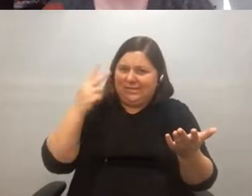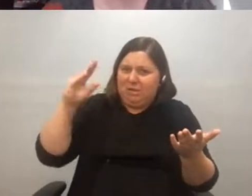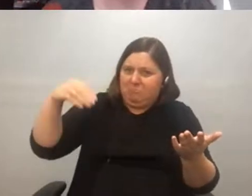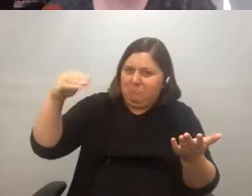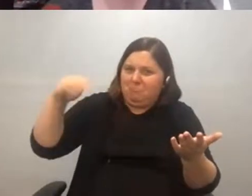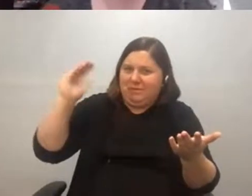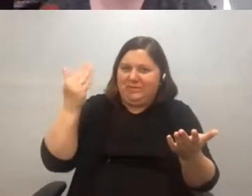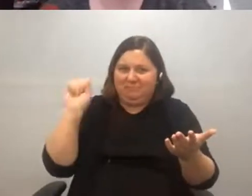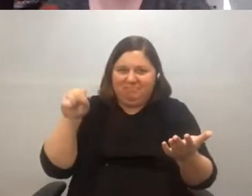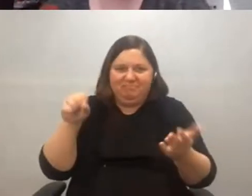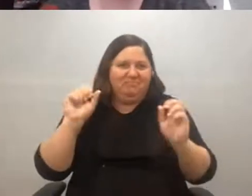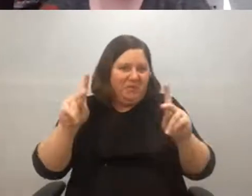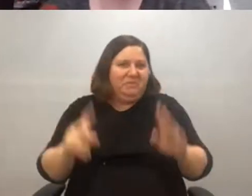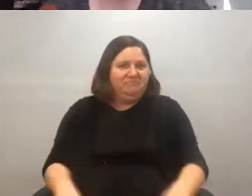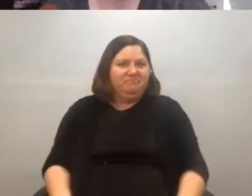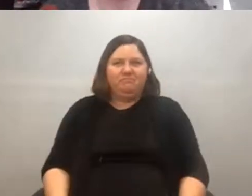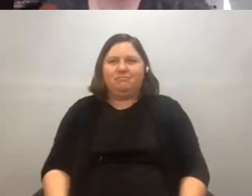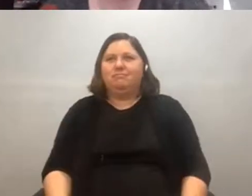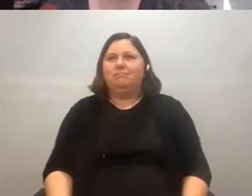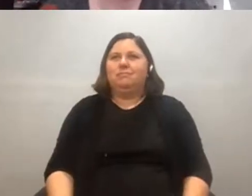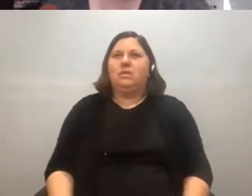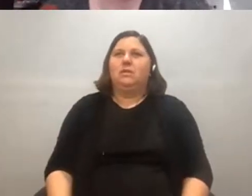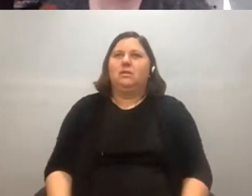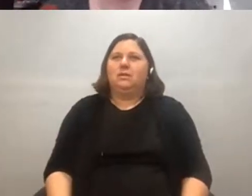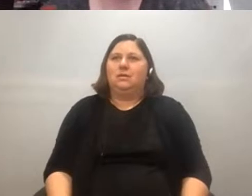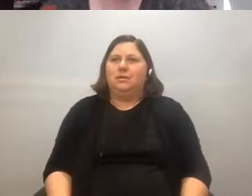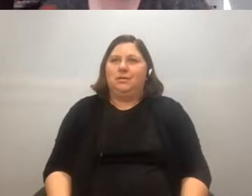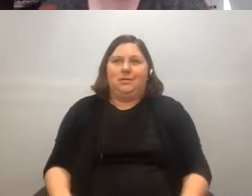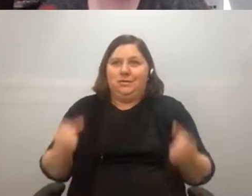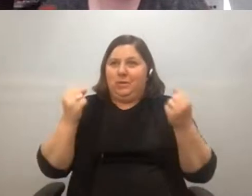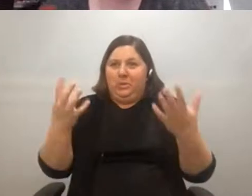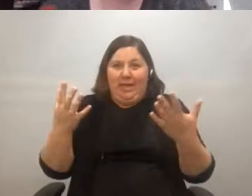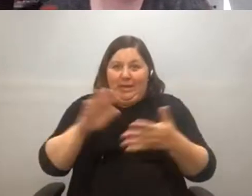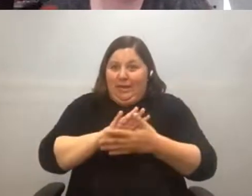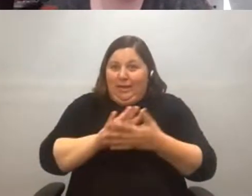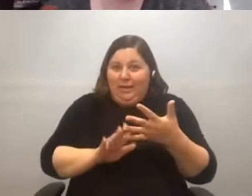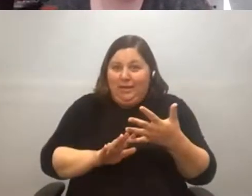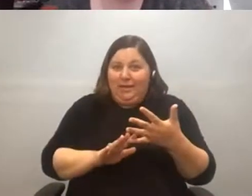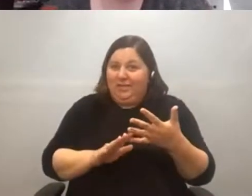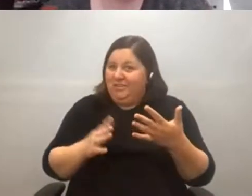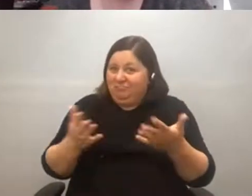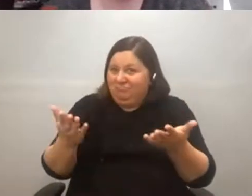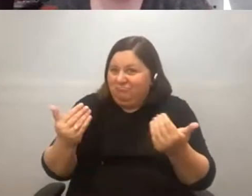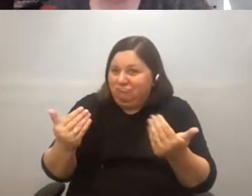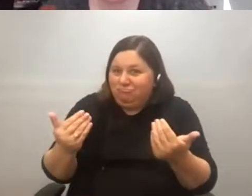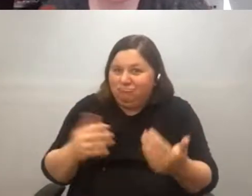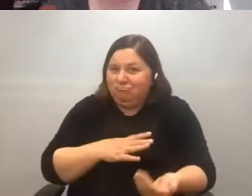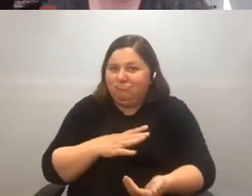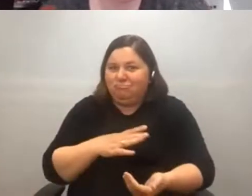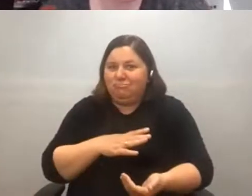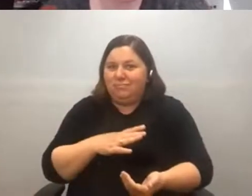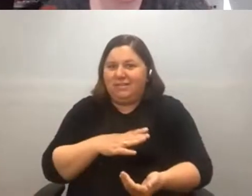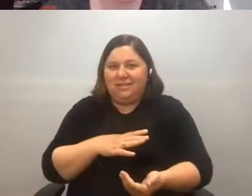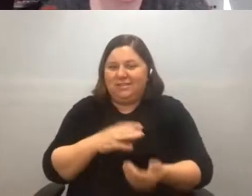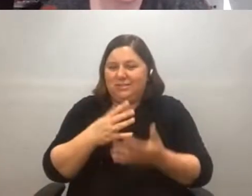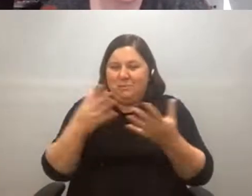great um oh gosh there's so many oh let's get sorry there's just so much